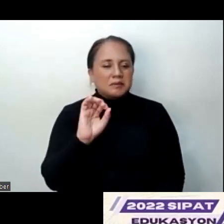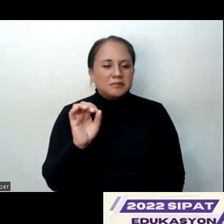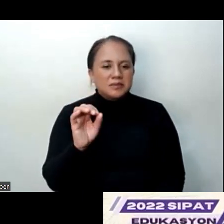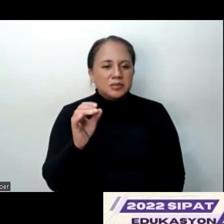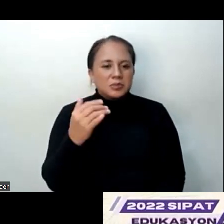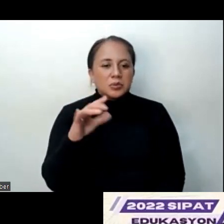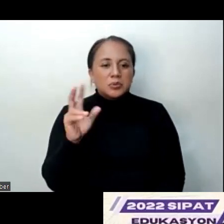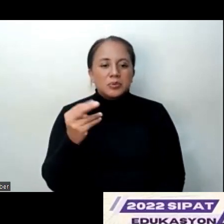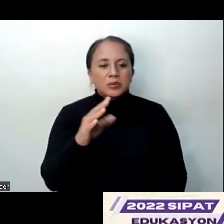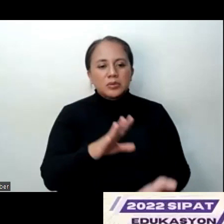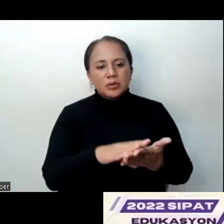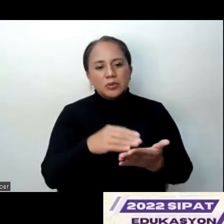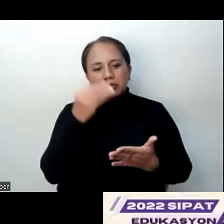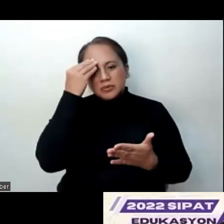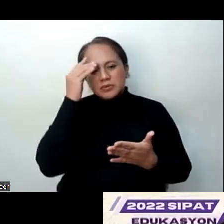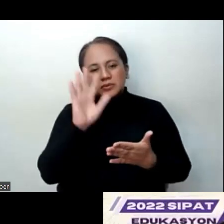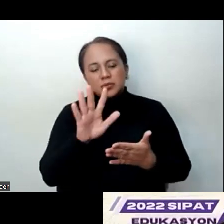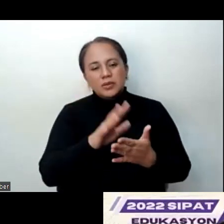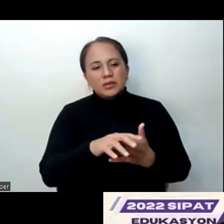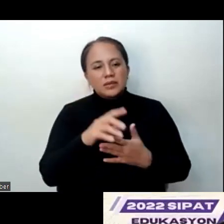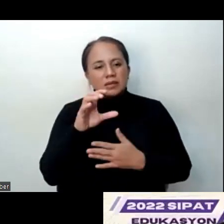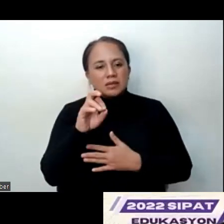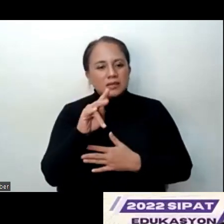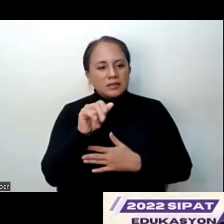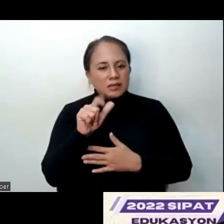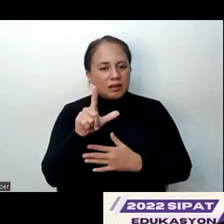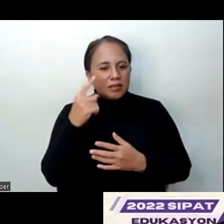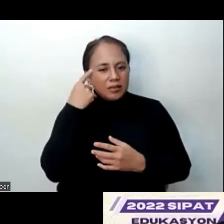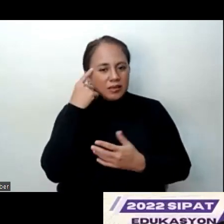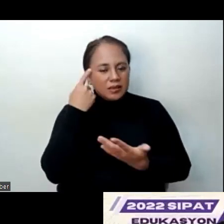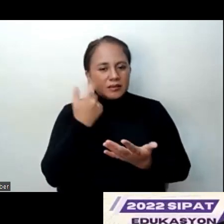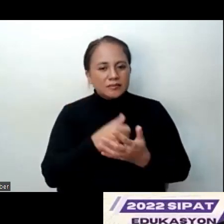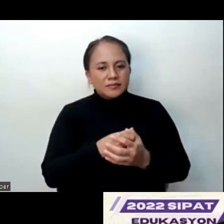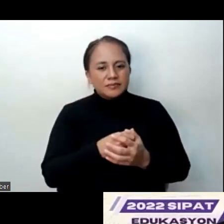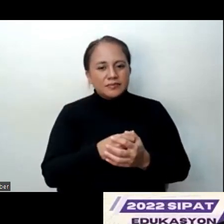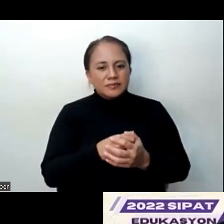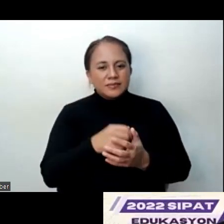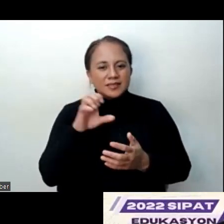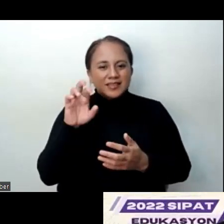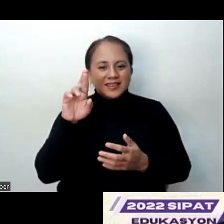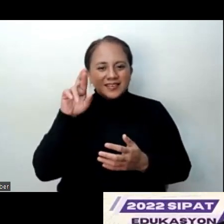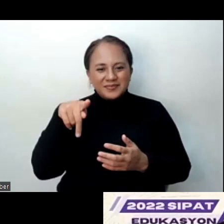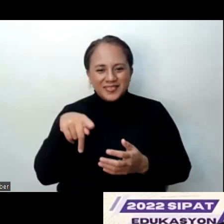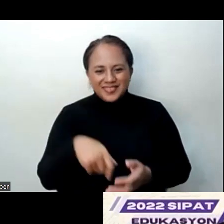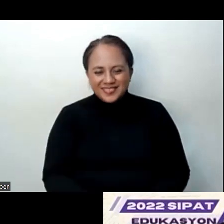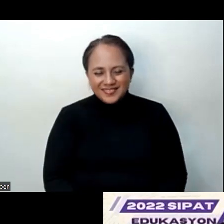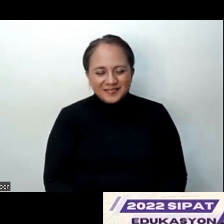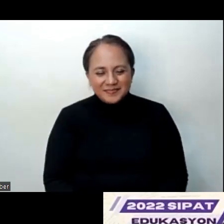did you learn your critical thinking for that? Dito sa ERP po.